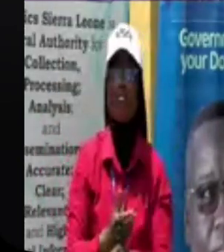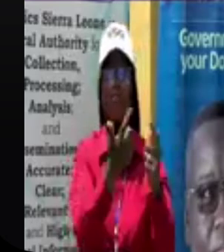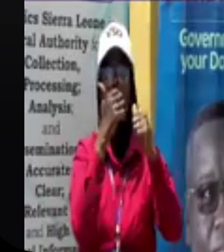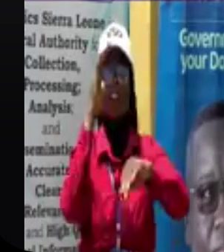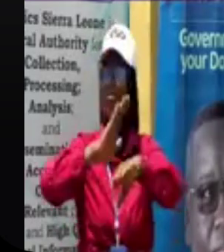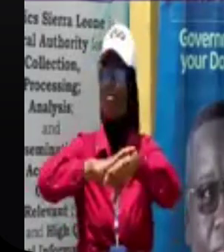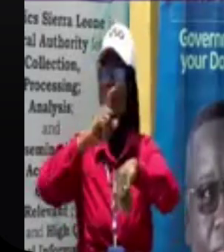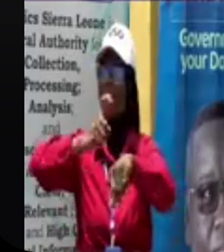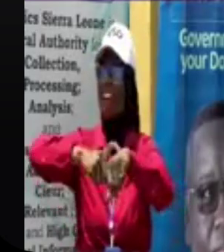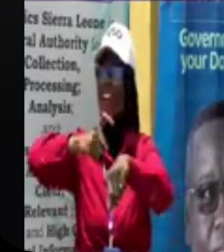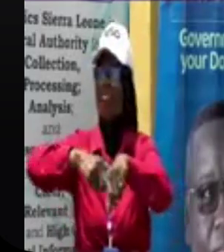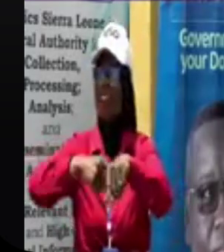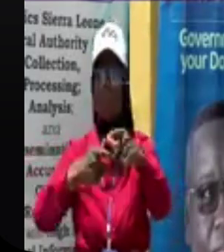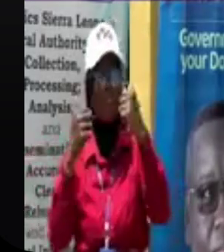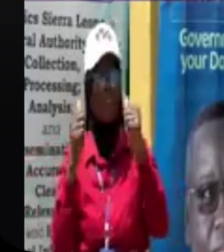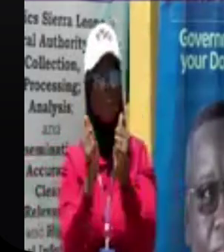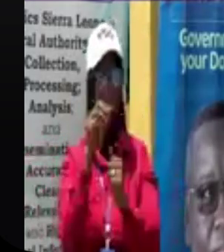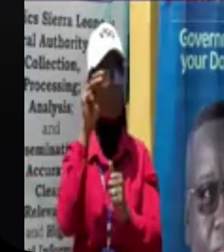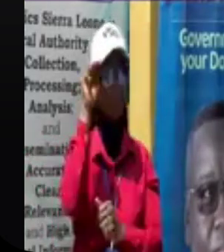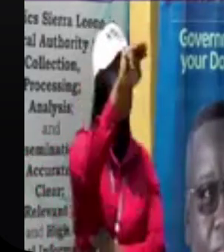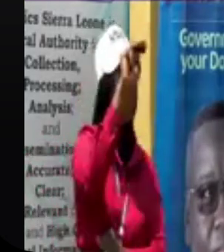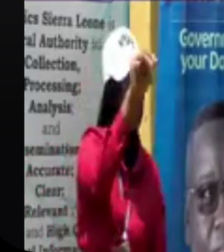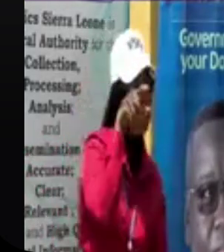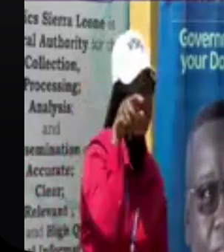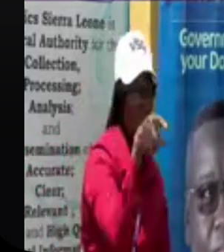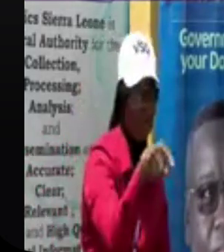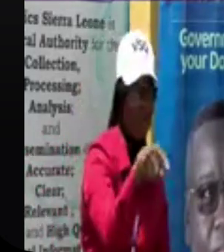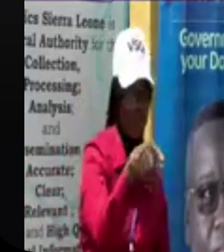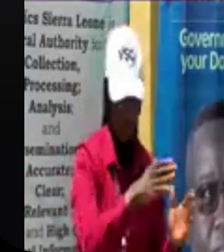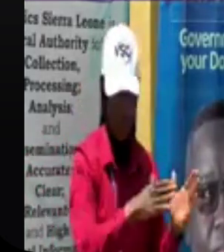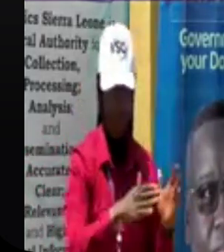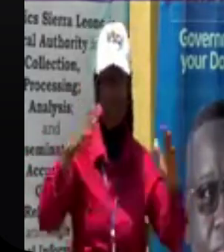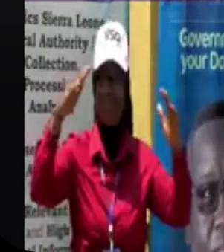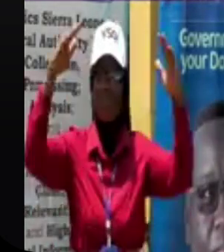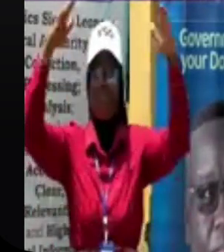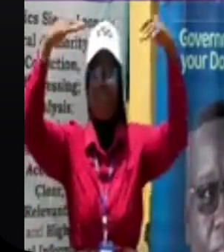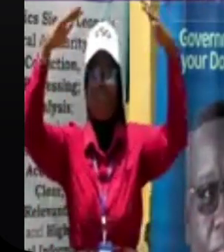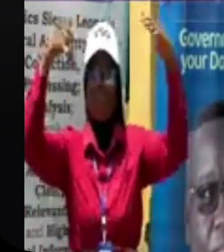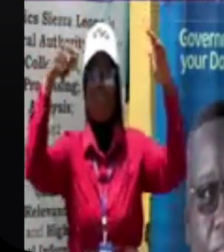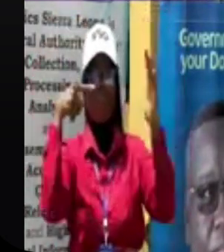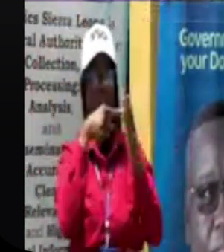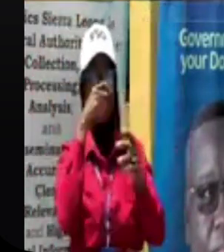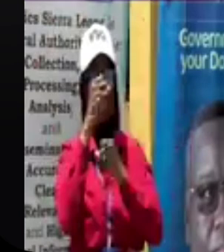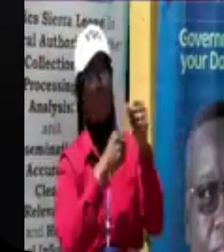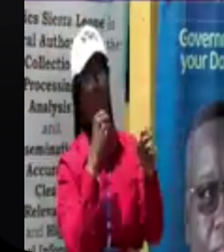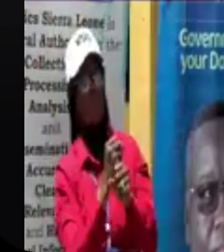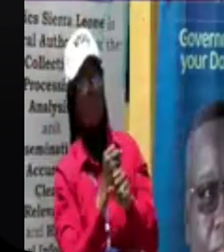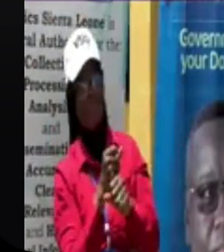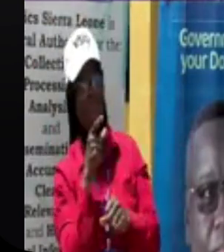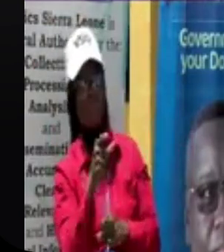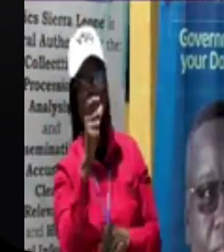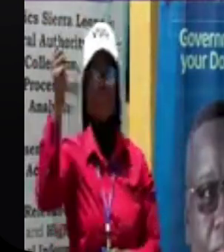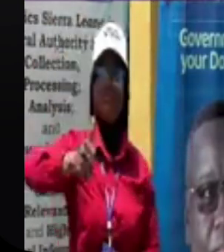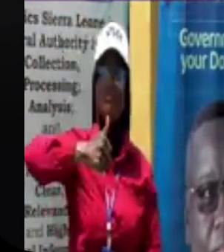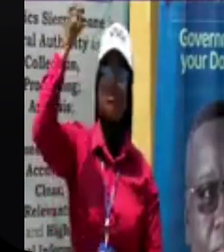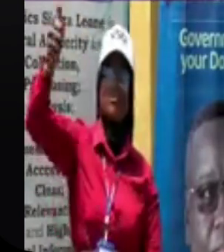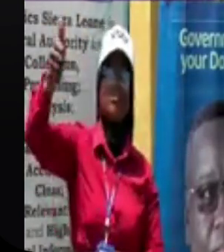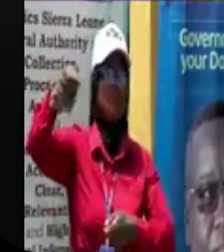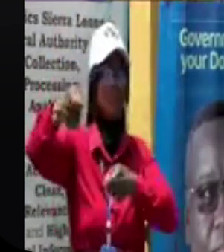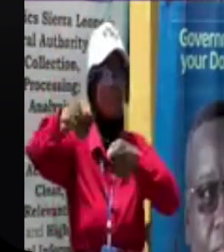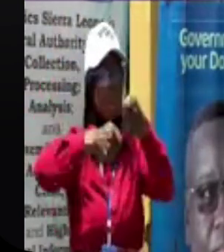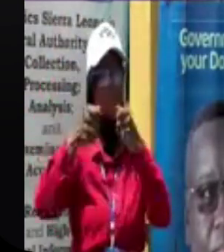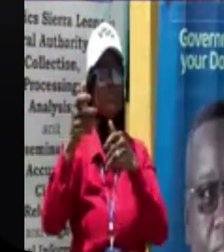Me say I don't send message just now. This is not the planting season. I say one question then to Chief Director now the